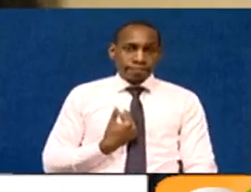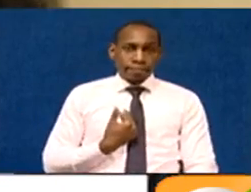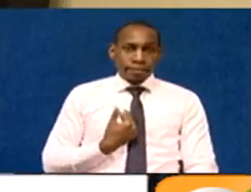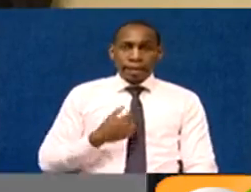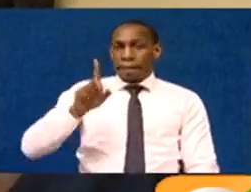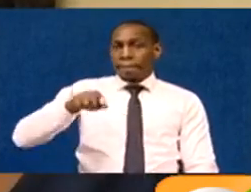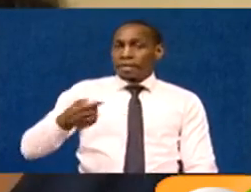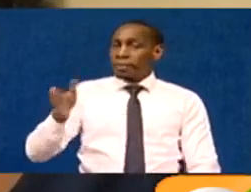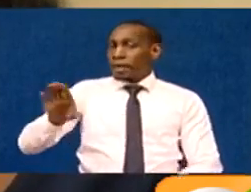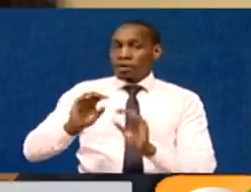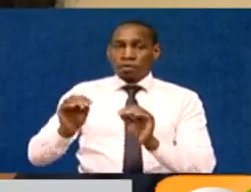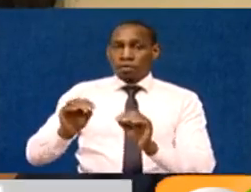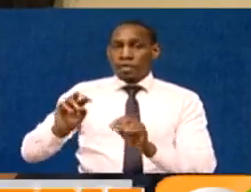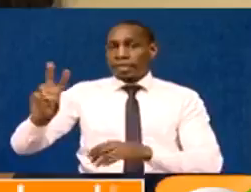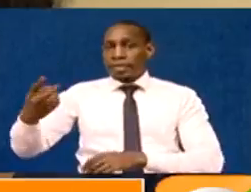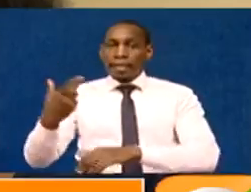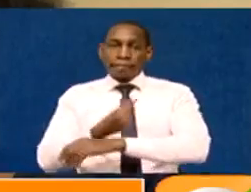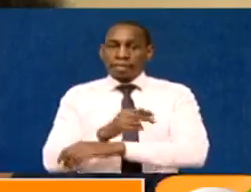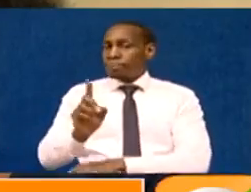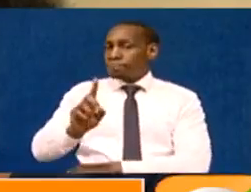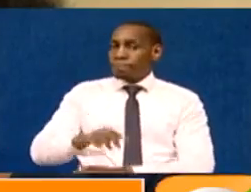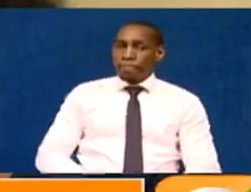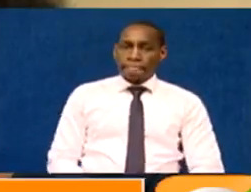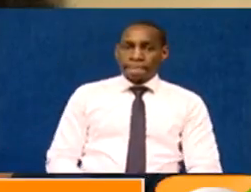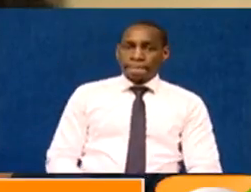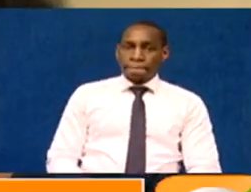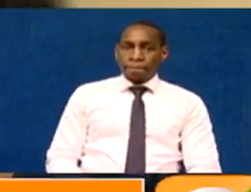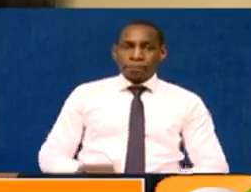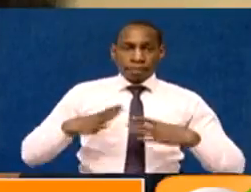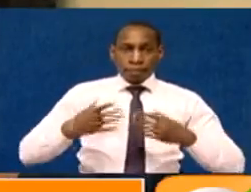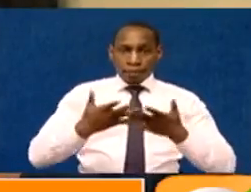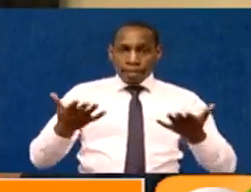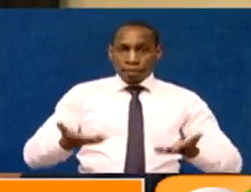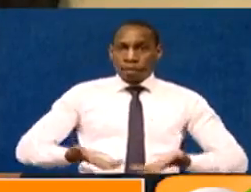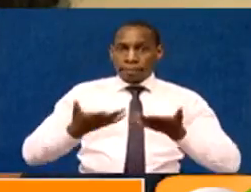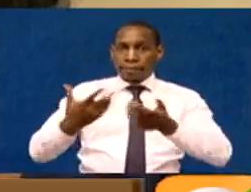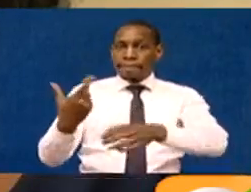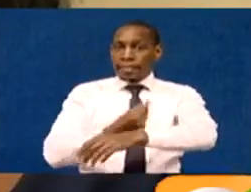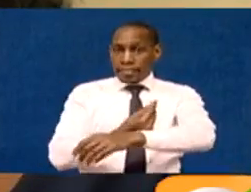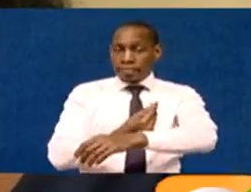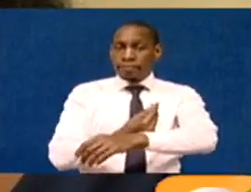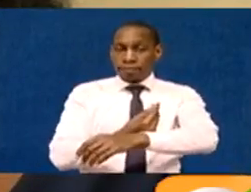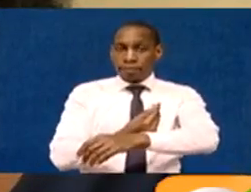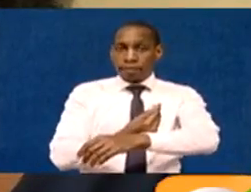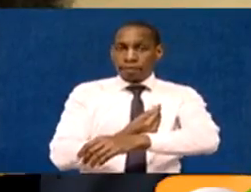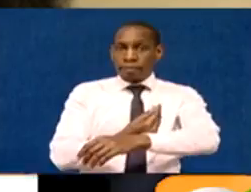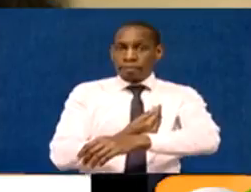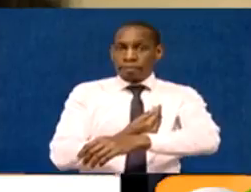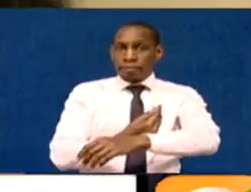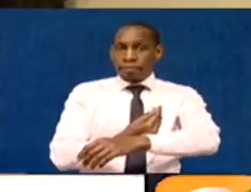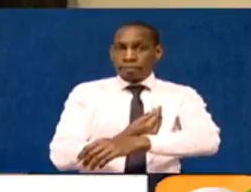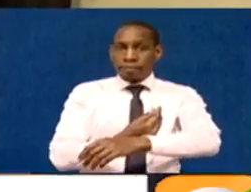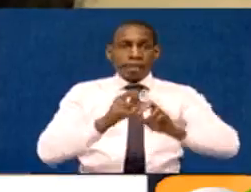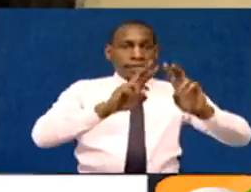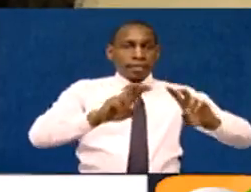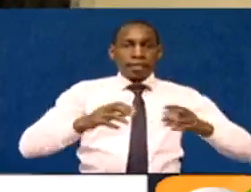you don't have to go back to be given another vaccine. And the people who are giving out the vaccinations, they don't need to look